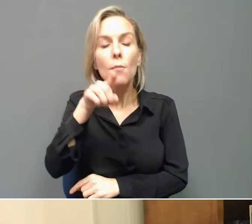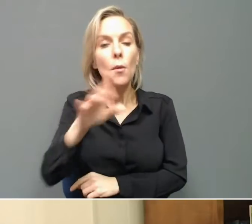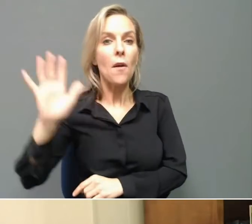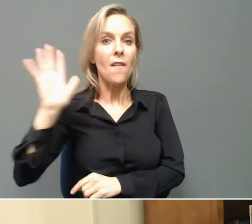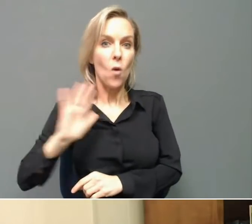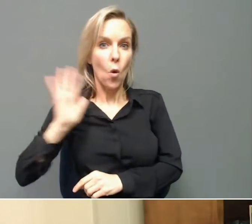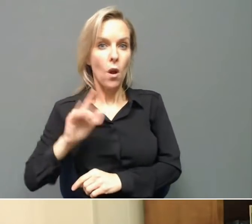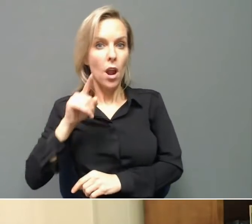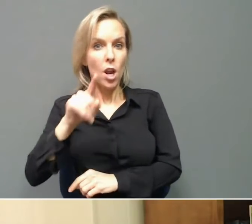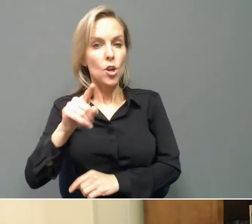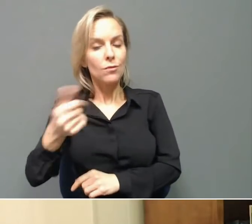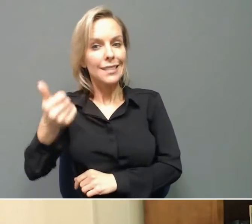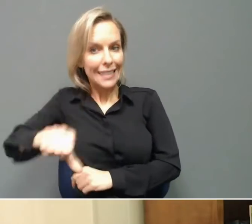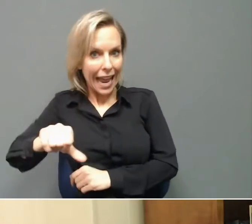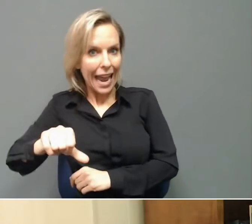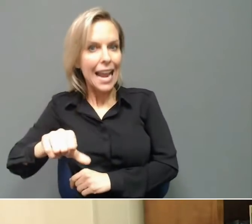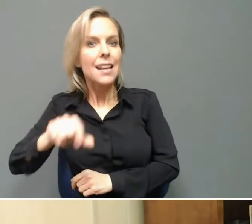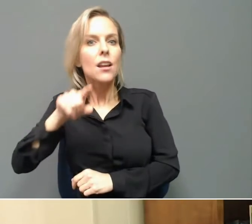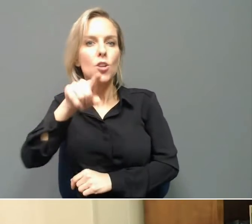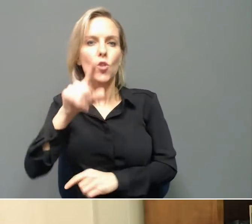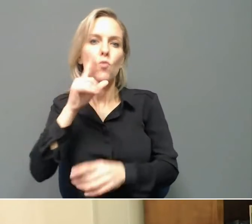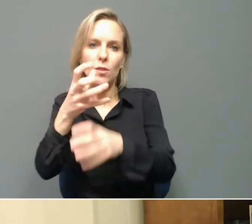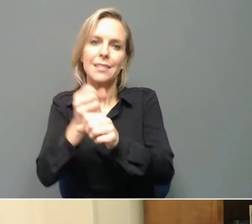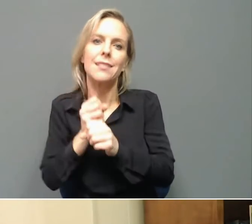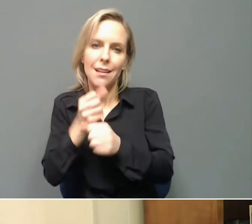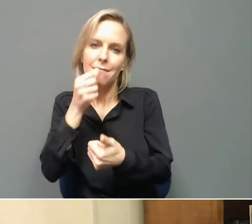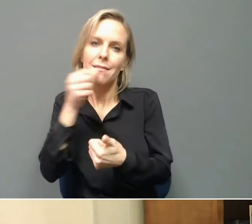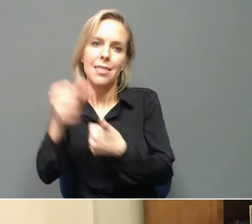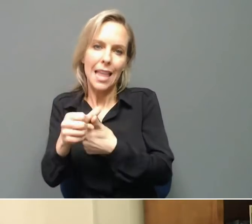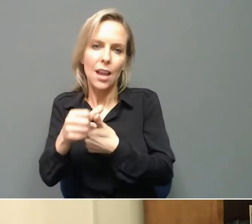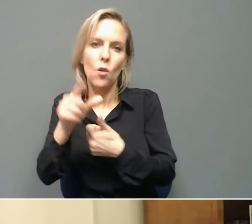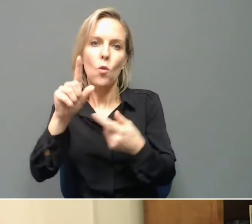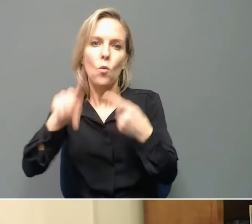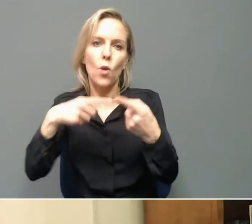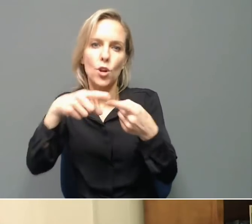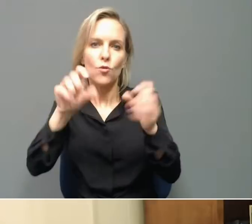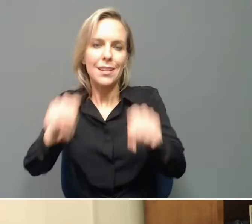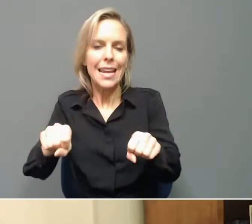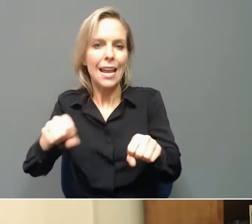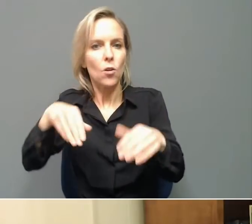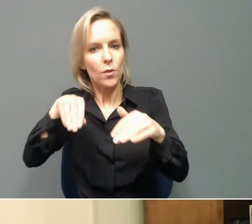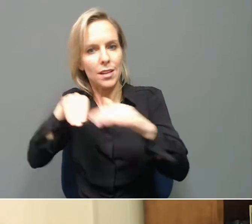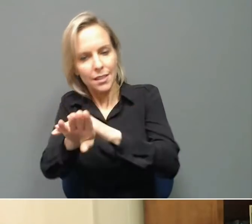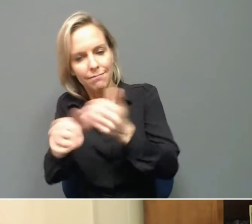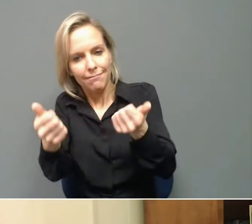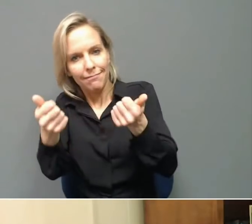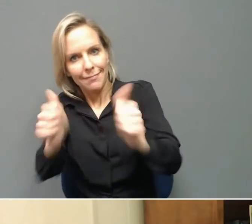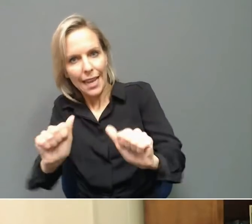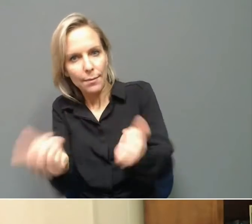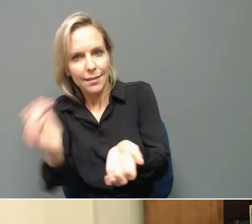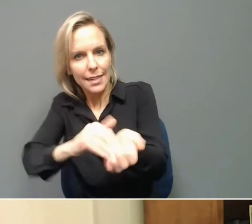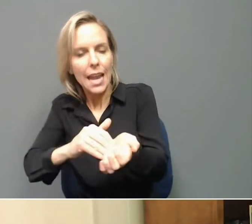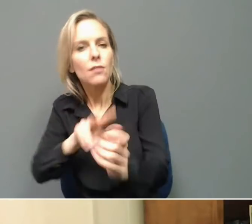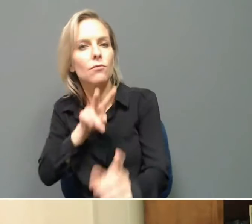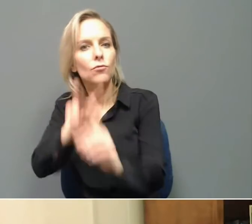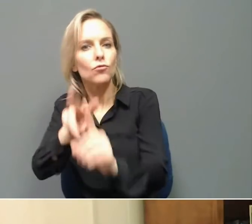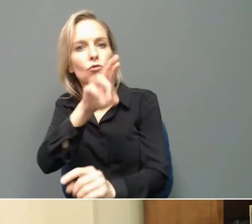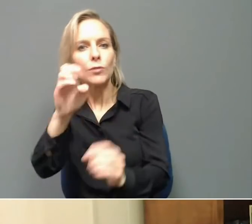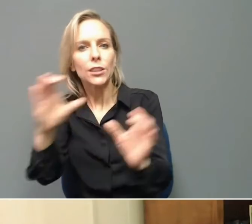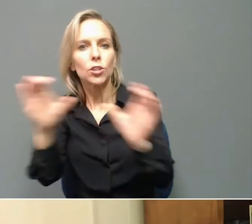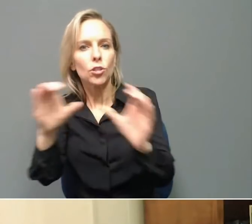you will be getting a notification when you can go in and attempt to recertify and possibly requalify